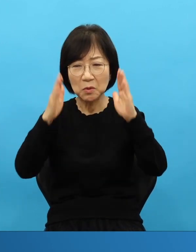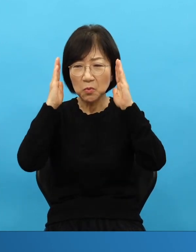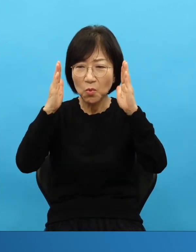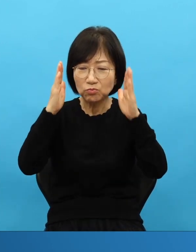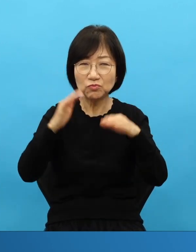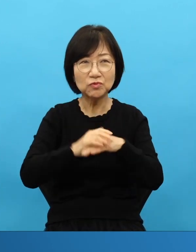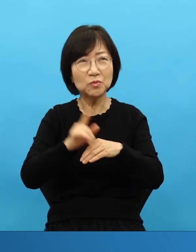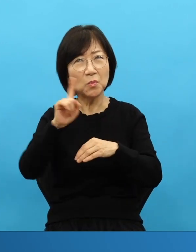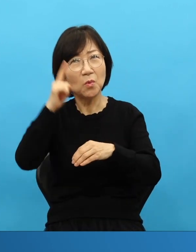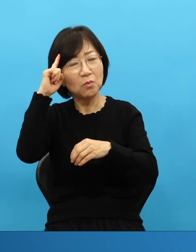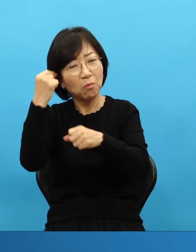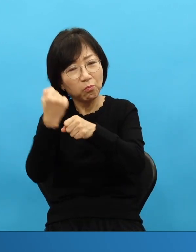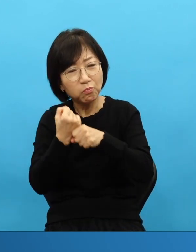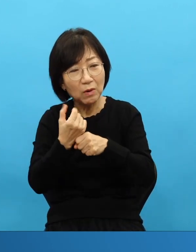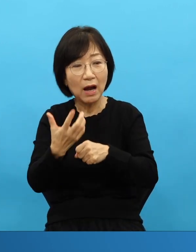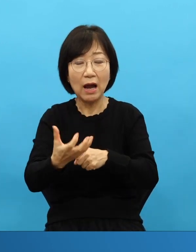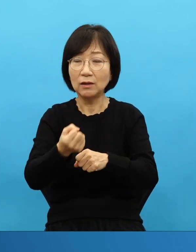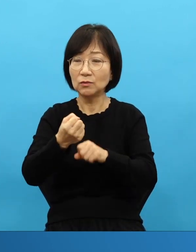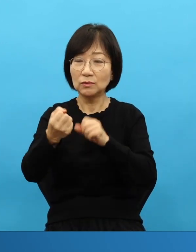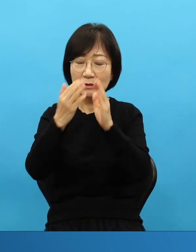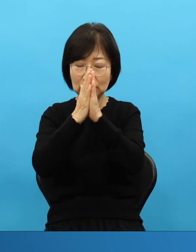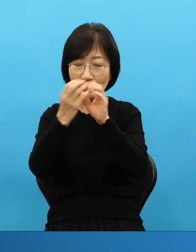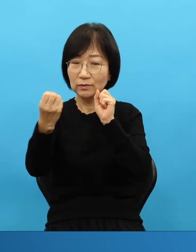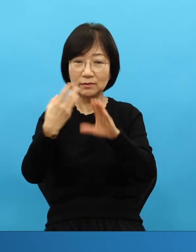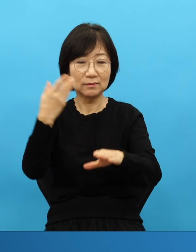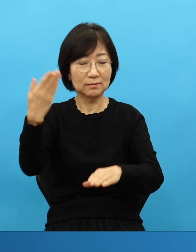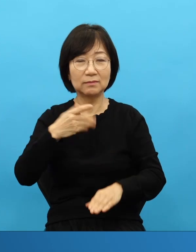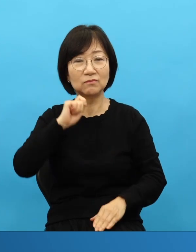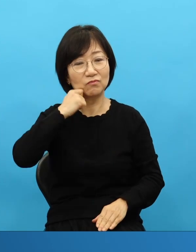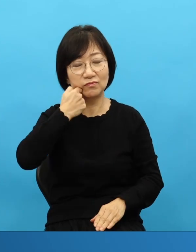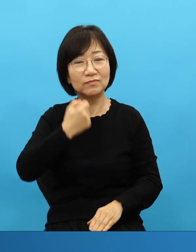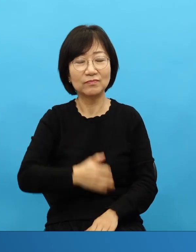unnecessary, but you can't receive answers to prayer with just that information.